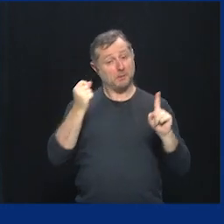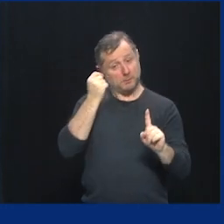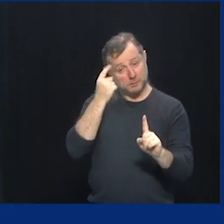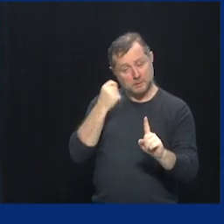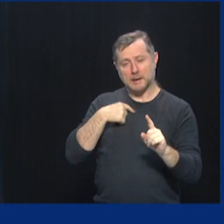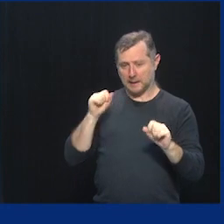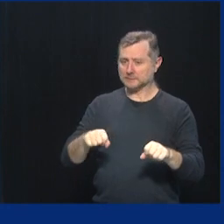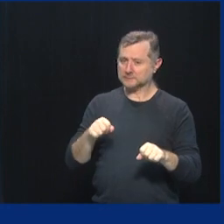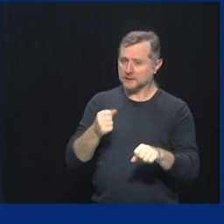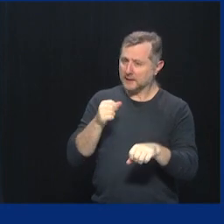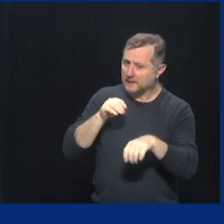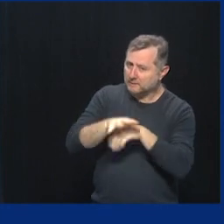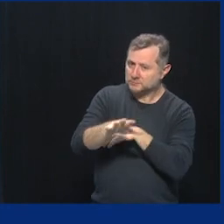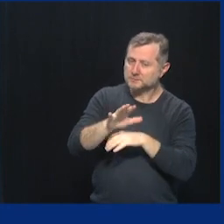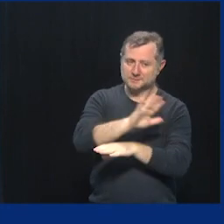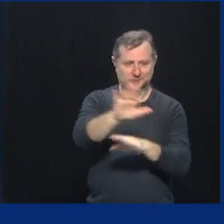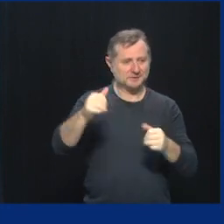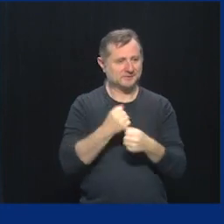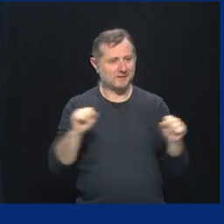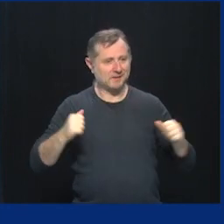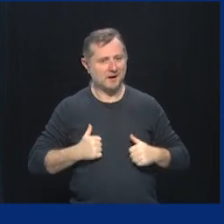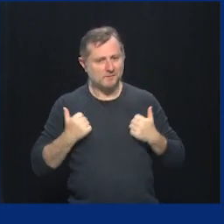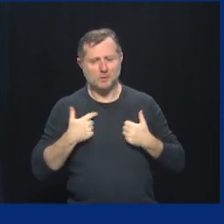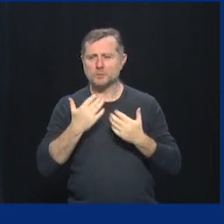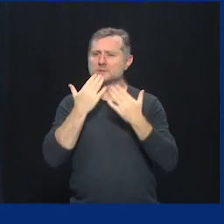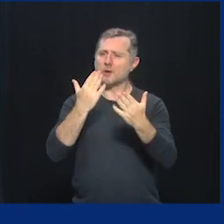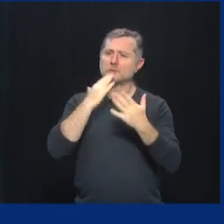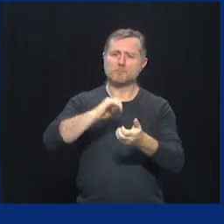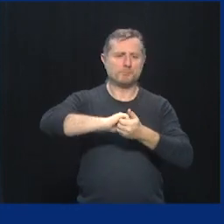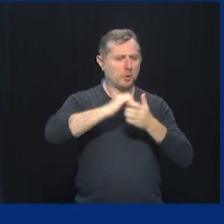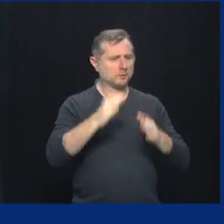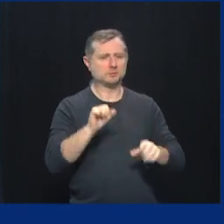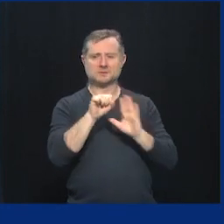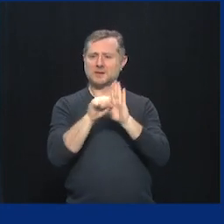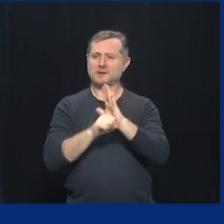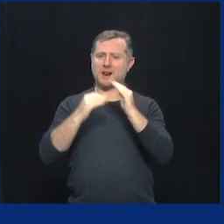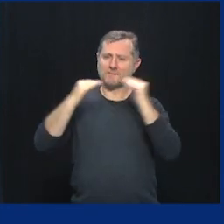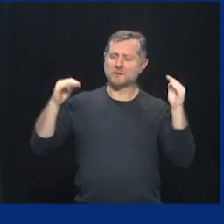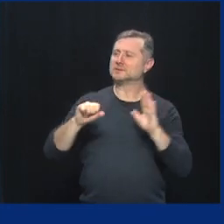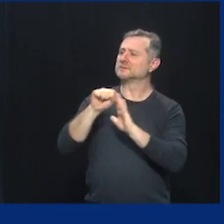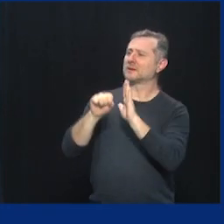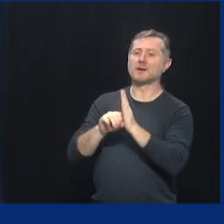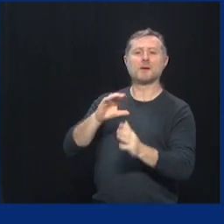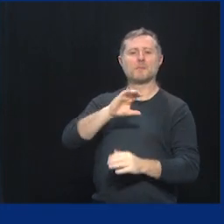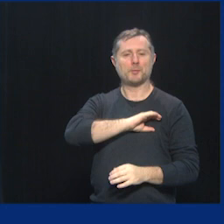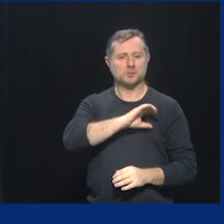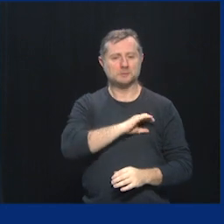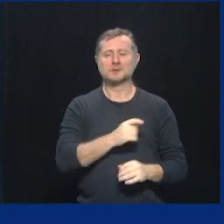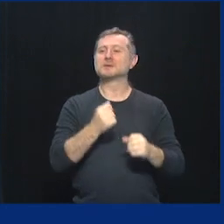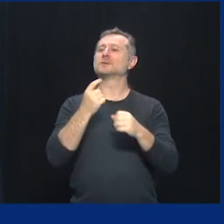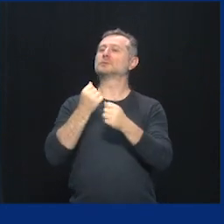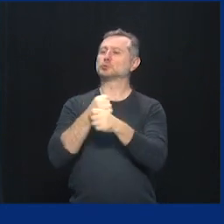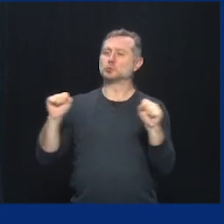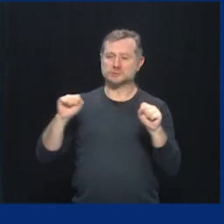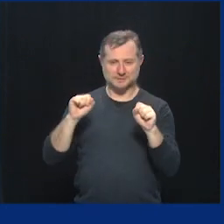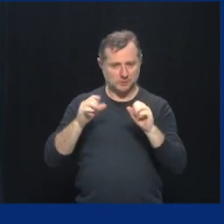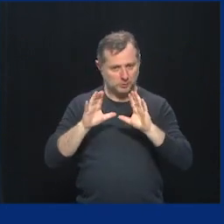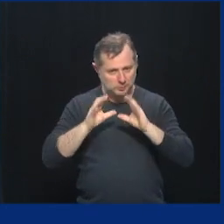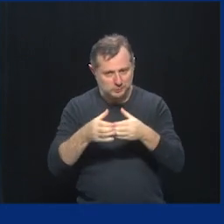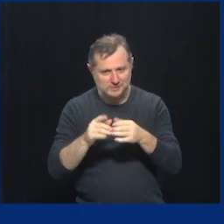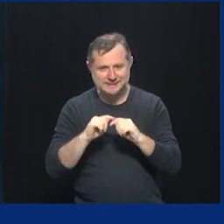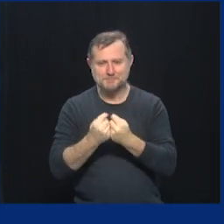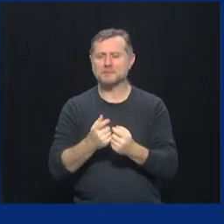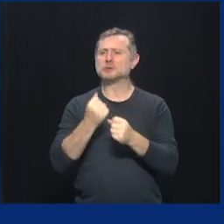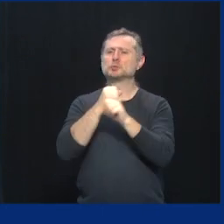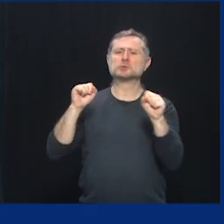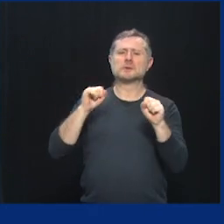And literally, I want to thank our partners at the state level as well. State police and our rescue teams had to rescue over 100 people in